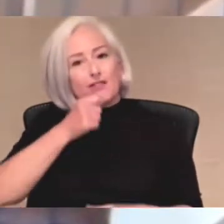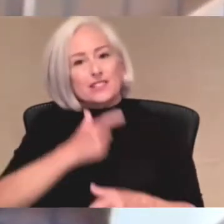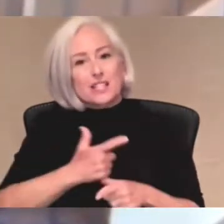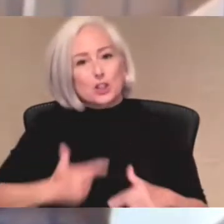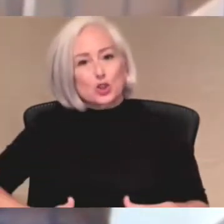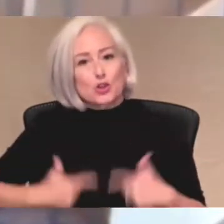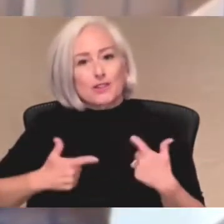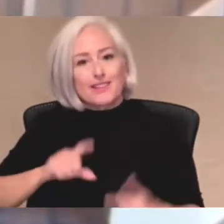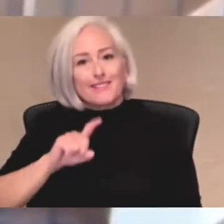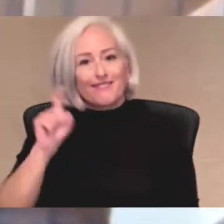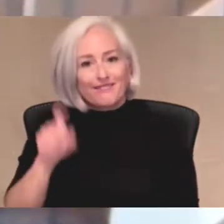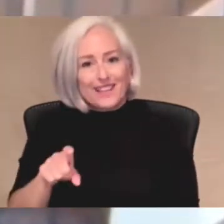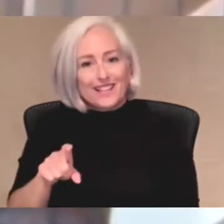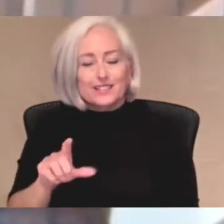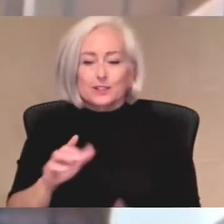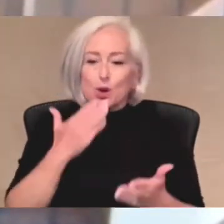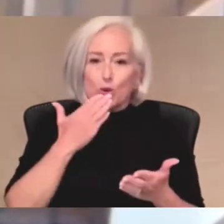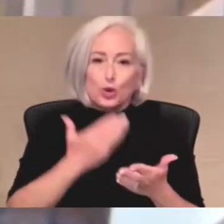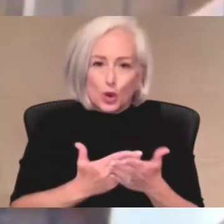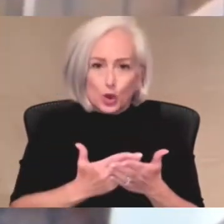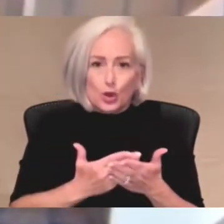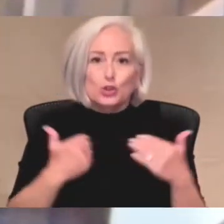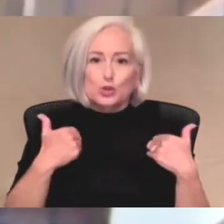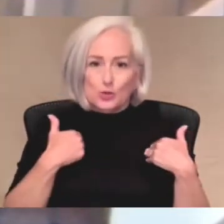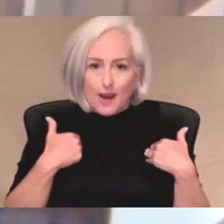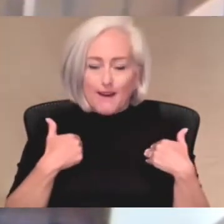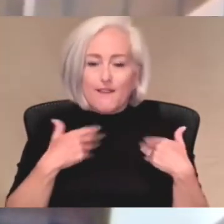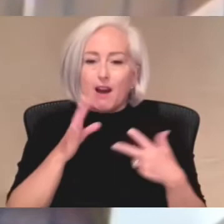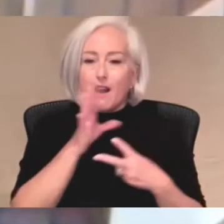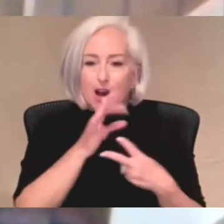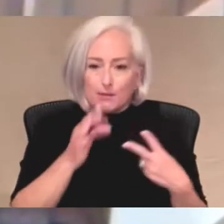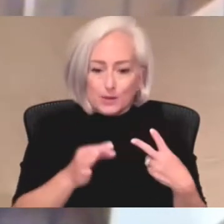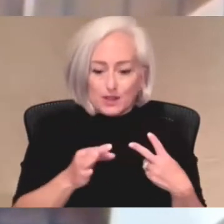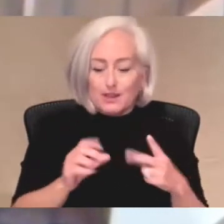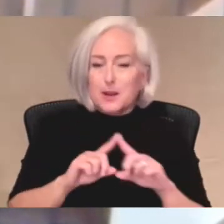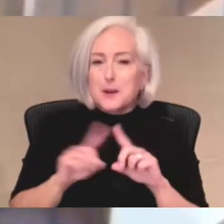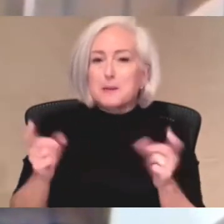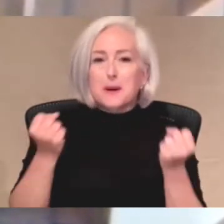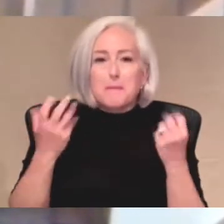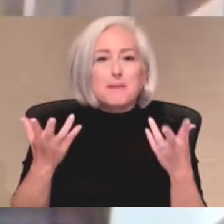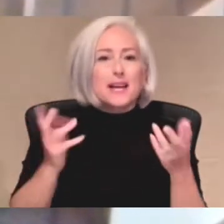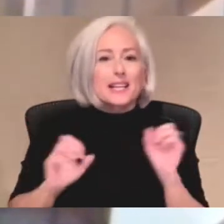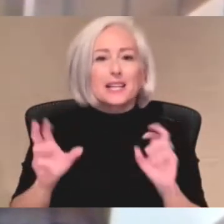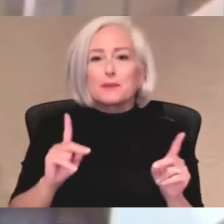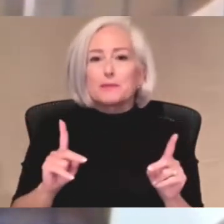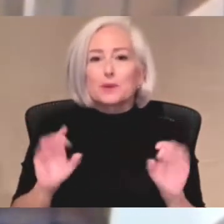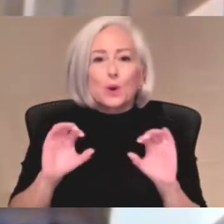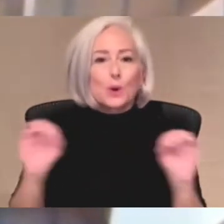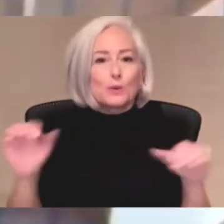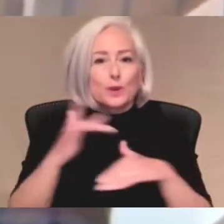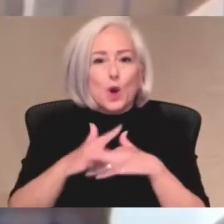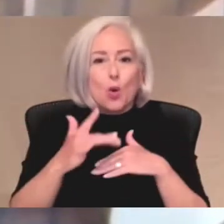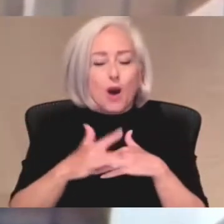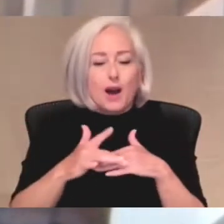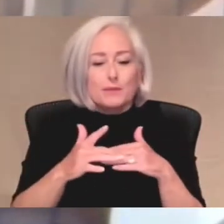there's many that don't have those that they could go to, and it would take